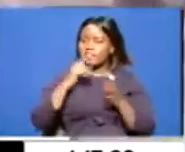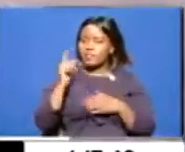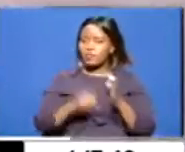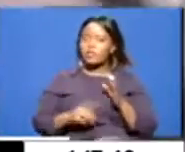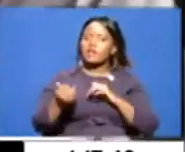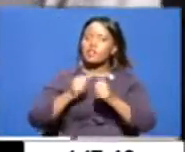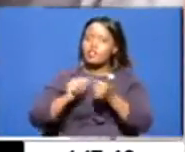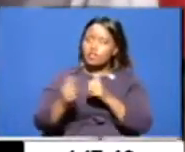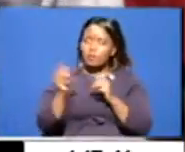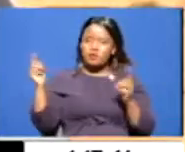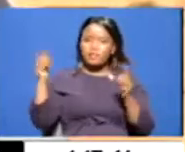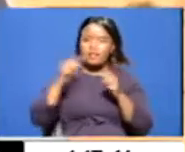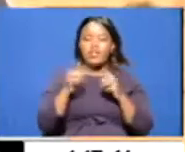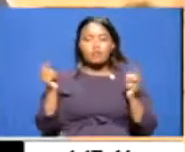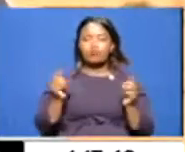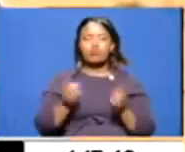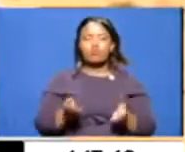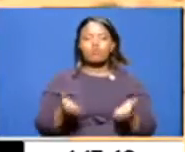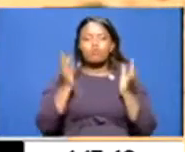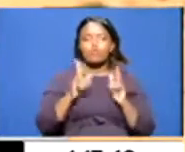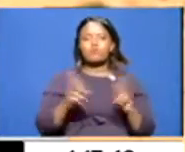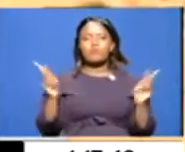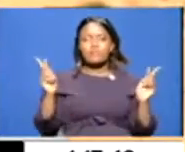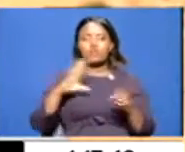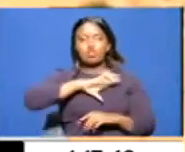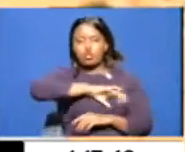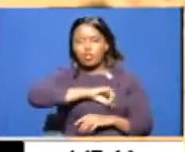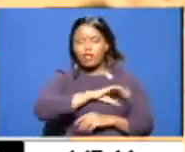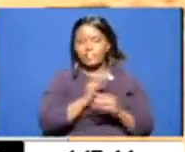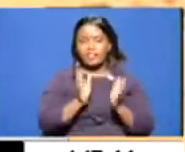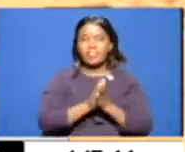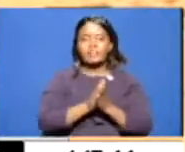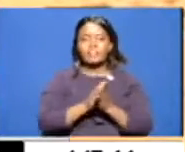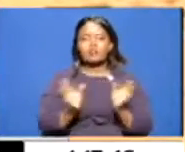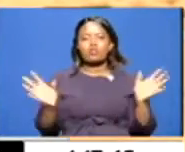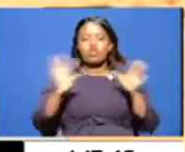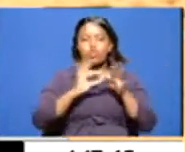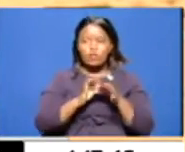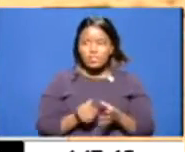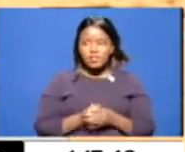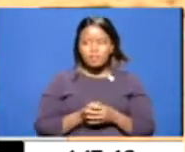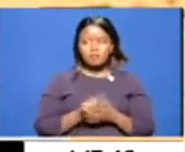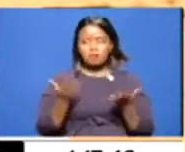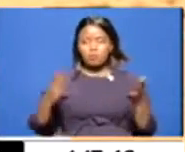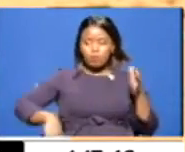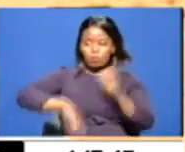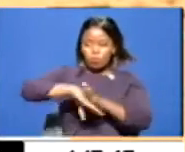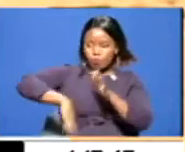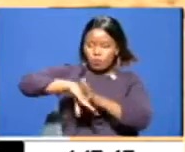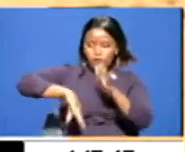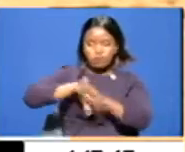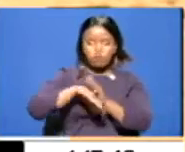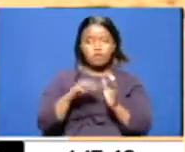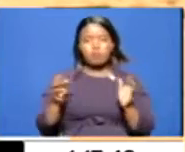promote peace, tolerance and cohesion. Sports activities among teams, football teams